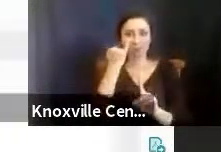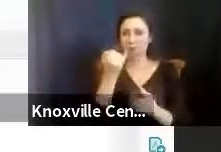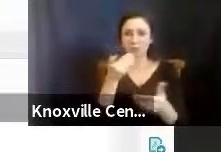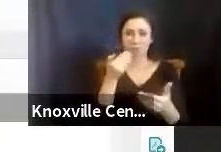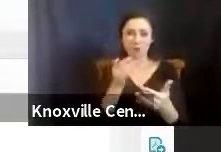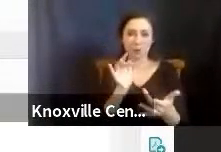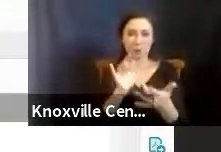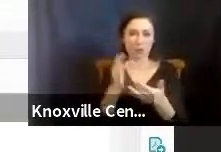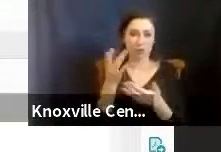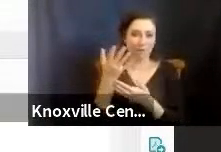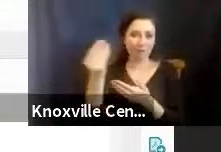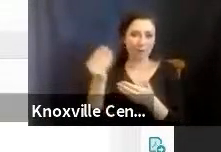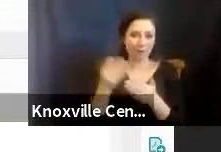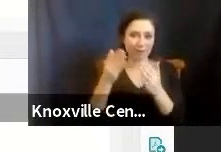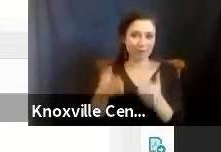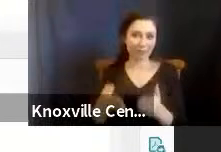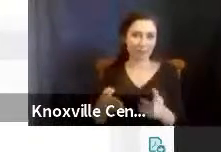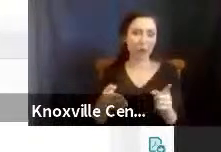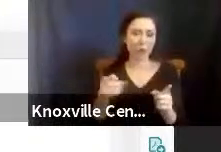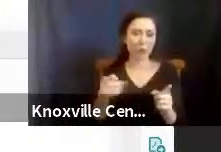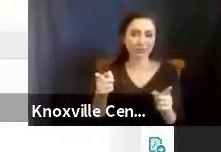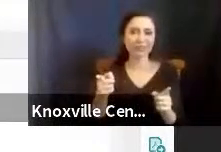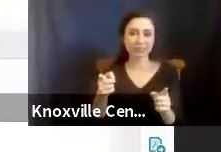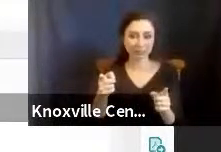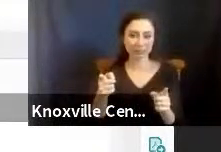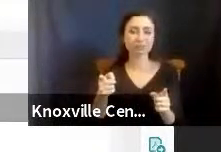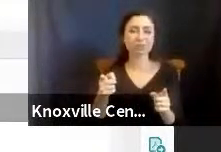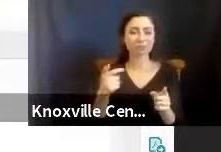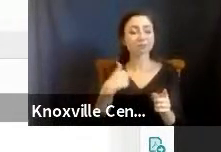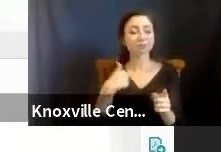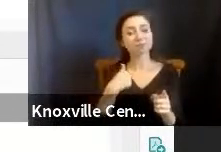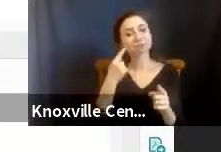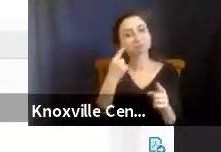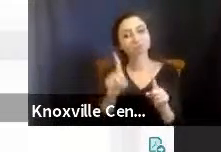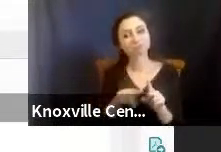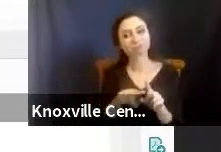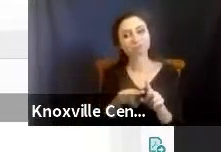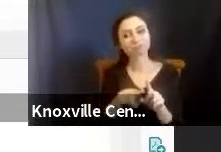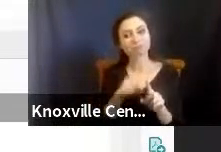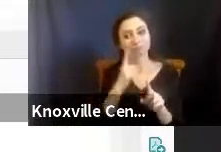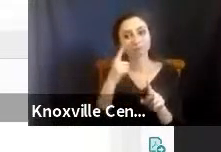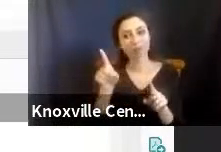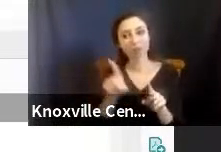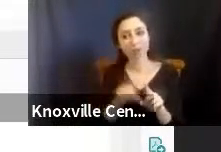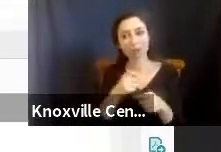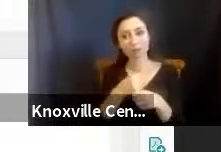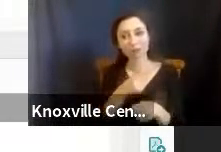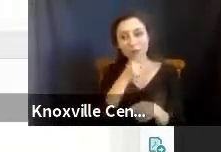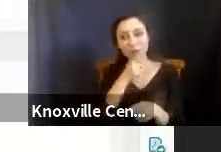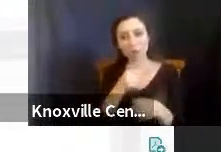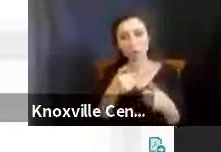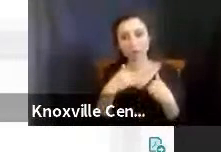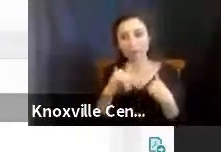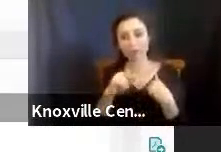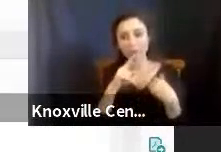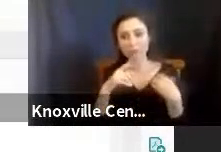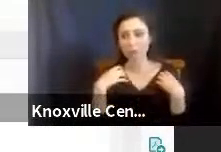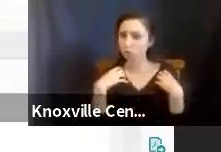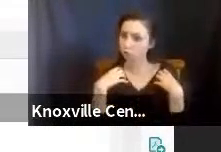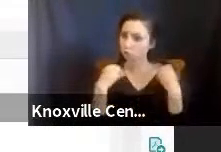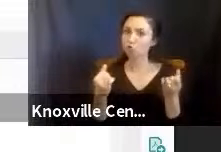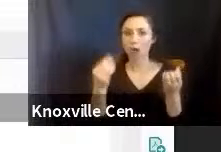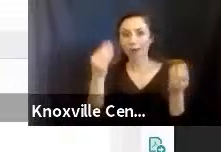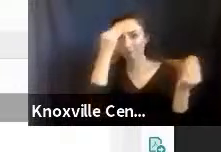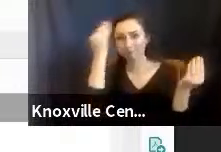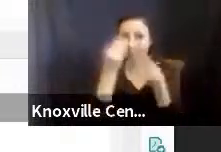contact outside of the household to someone. But I do agree with making sure that we have that as a very strong message for those